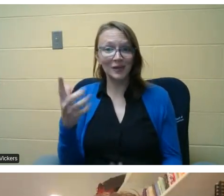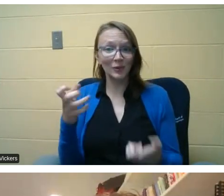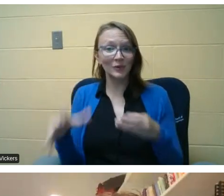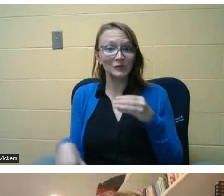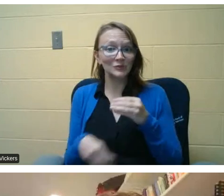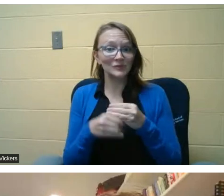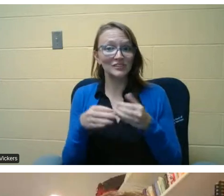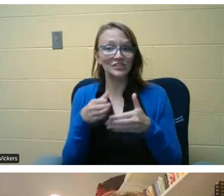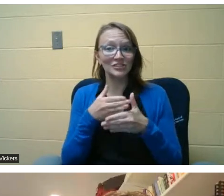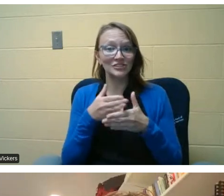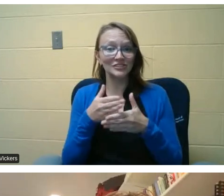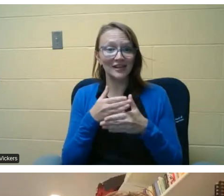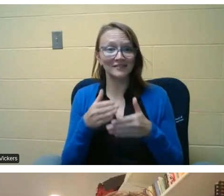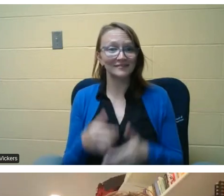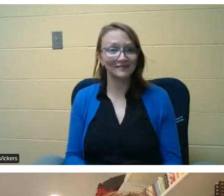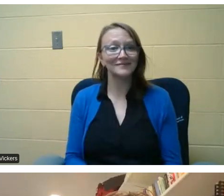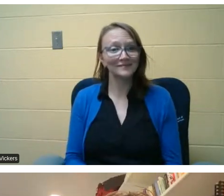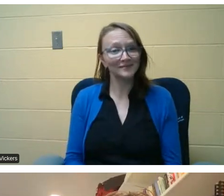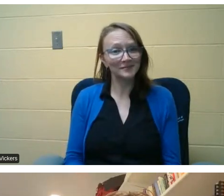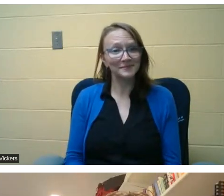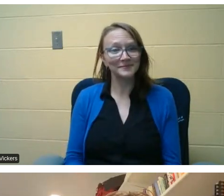share?